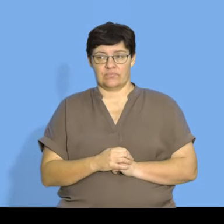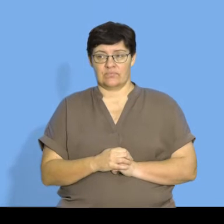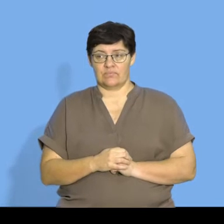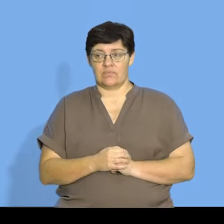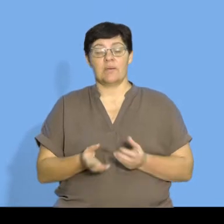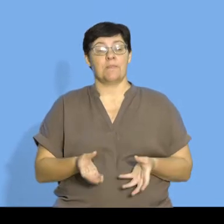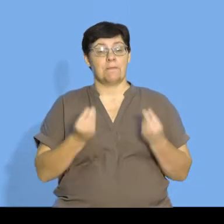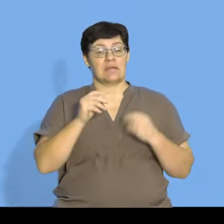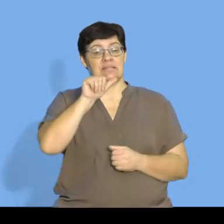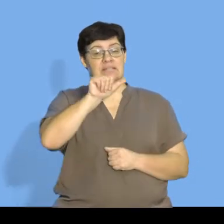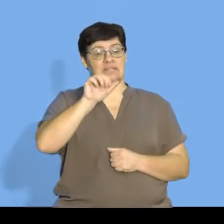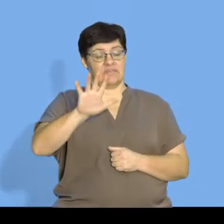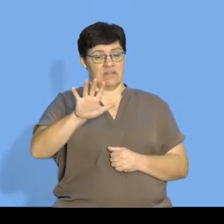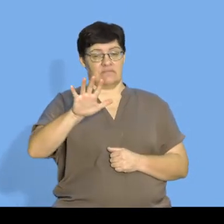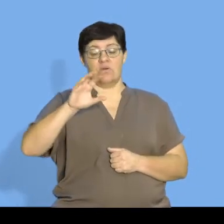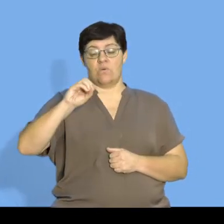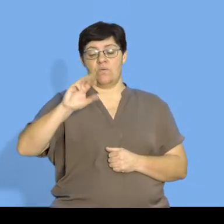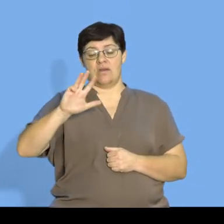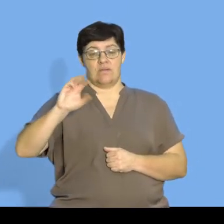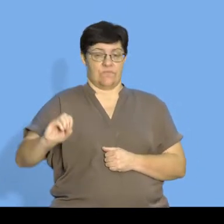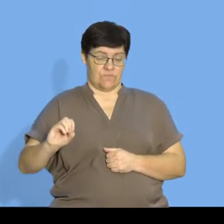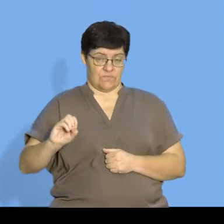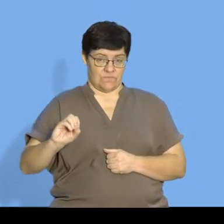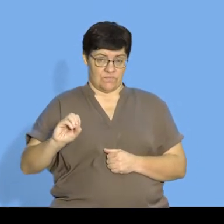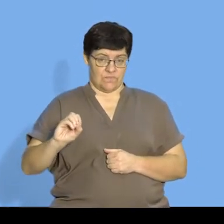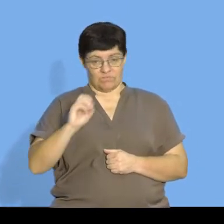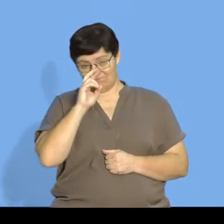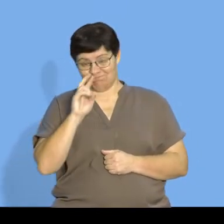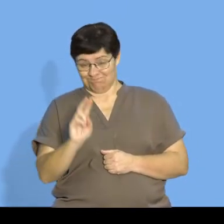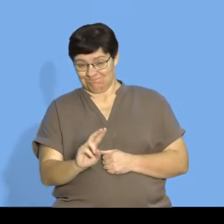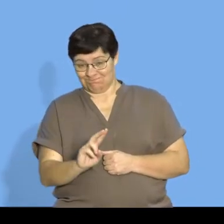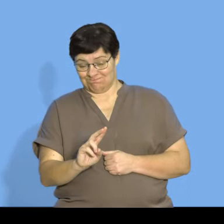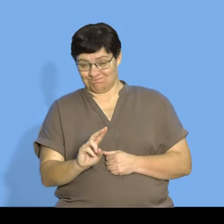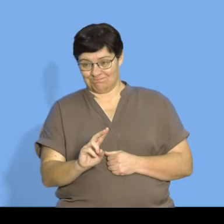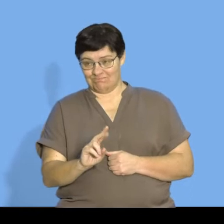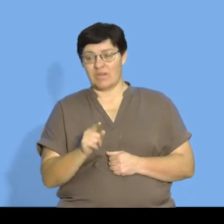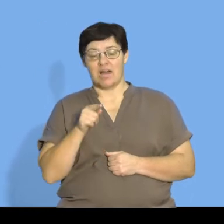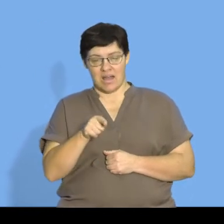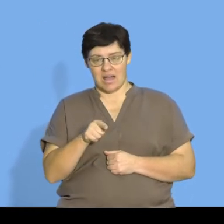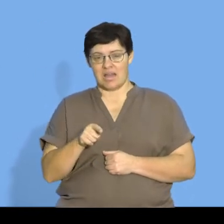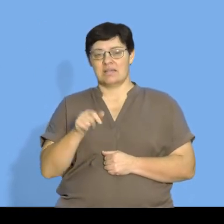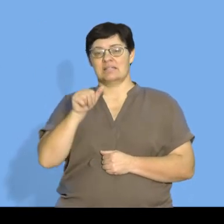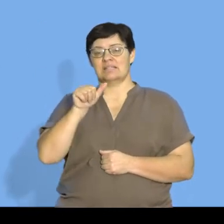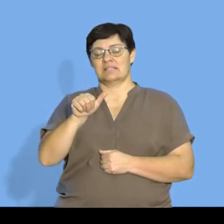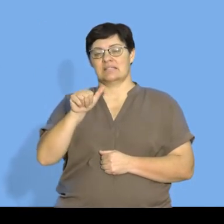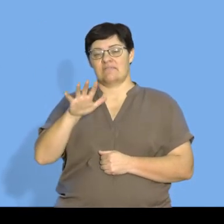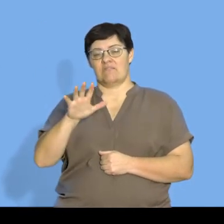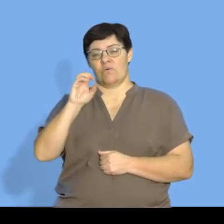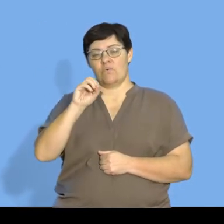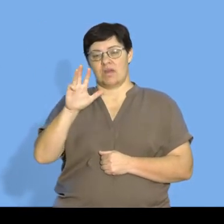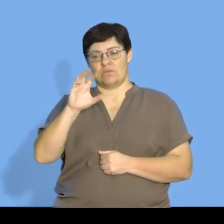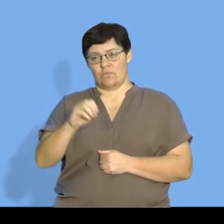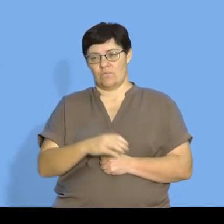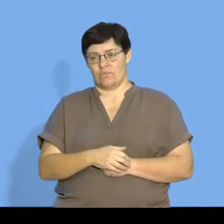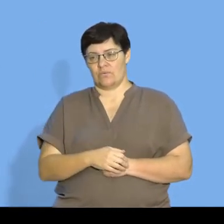10,090, and that will then give you 65,090. As you can see here, there's your